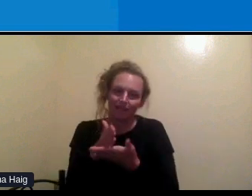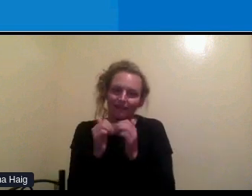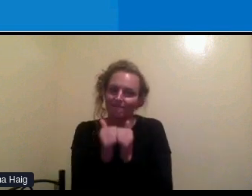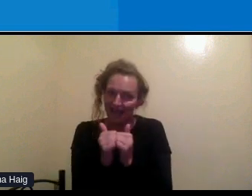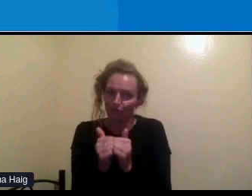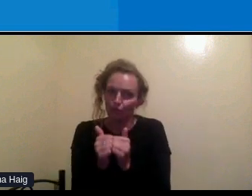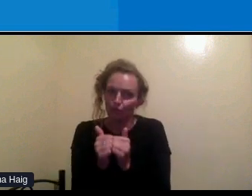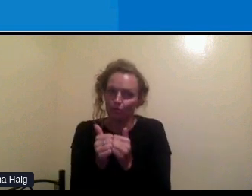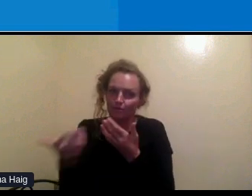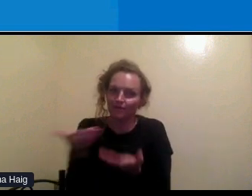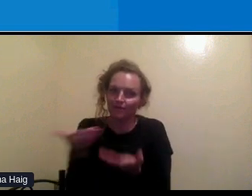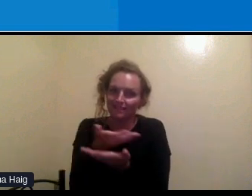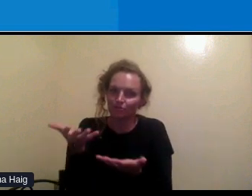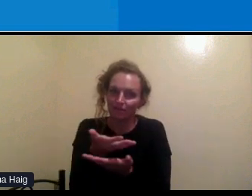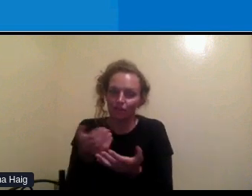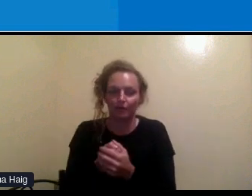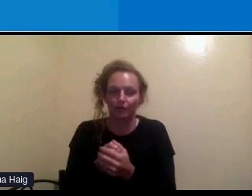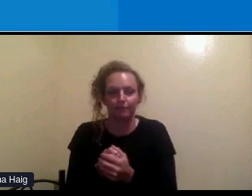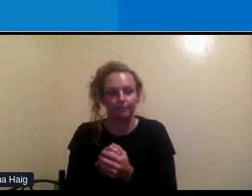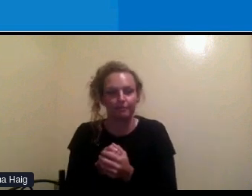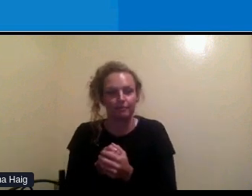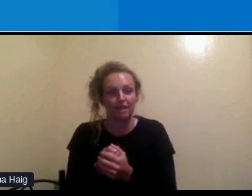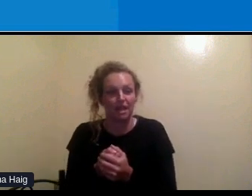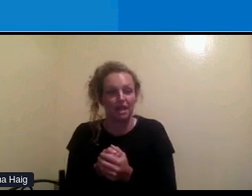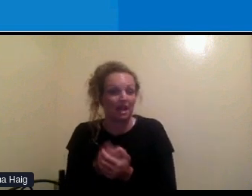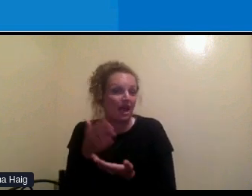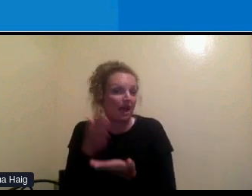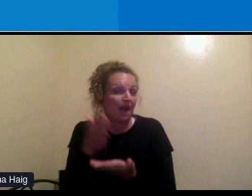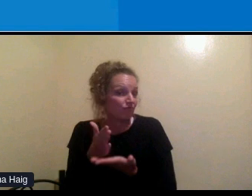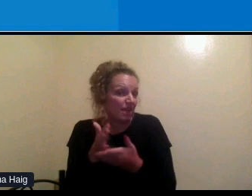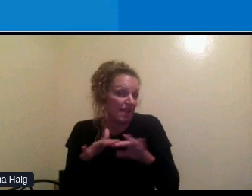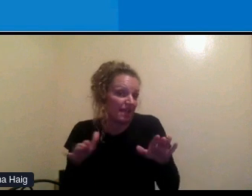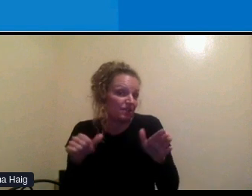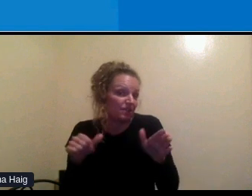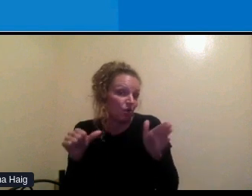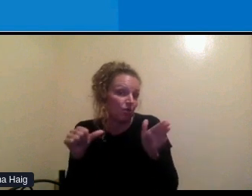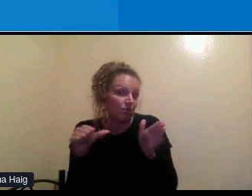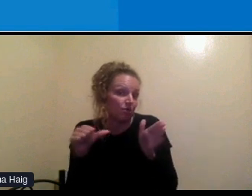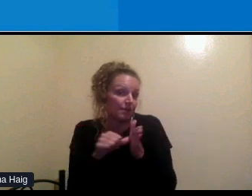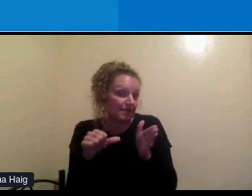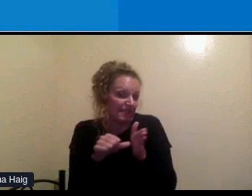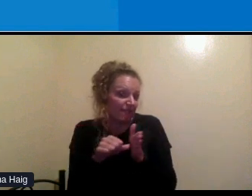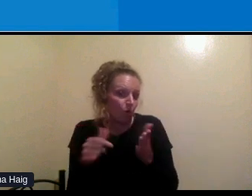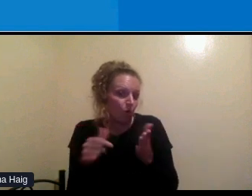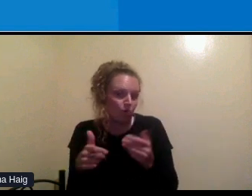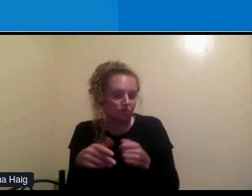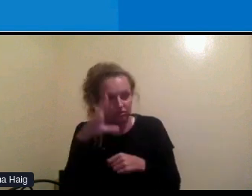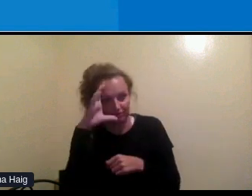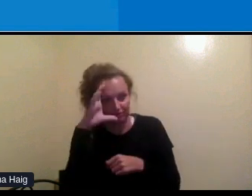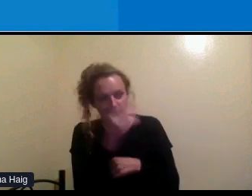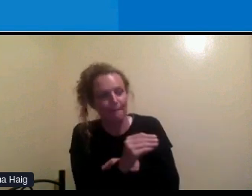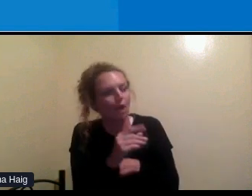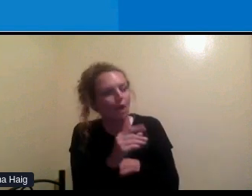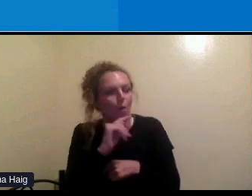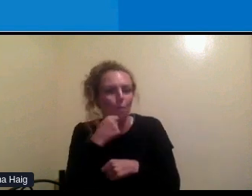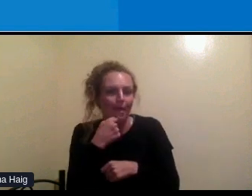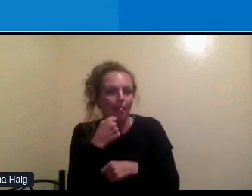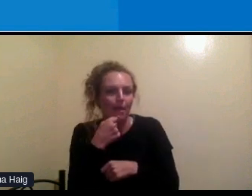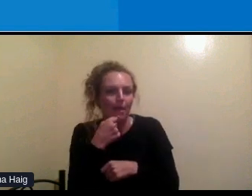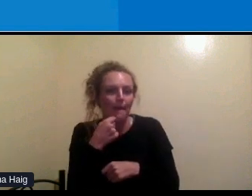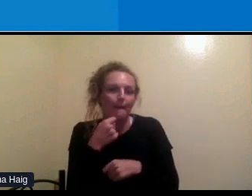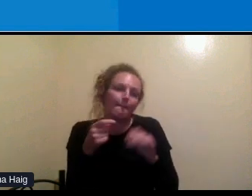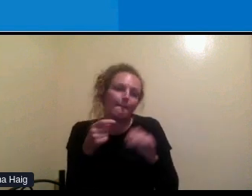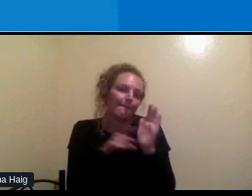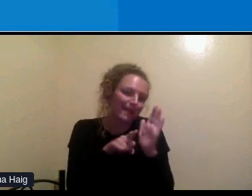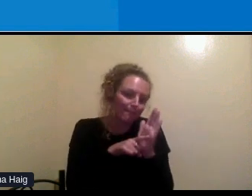difficult to say, when it gets to temperature, this will make a beep or let you know. It will make an audio notification to you. That would have been really easy to